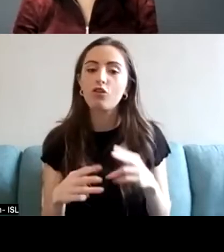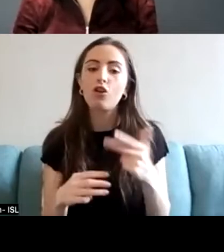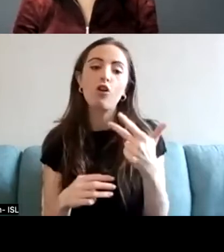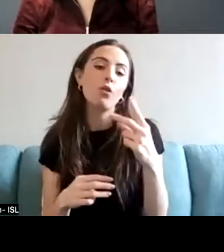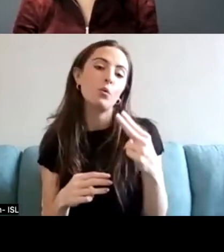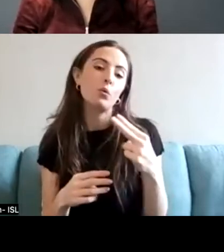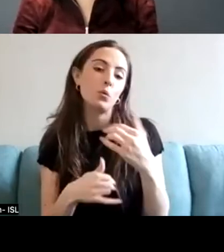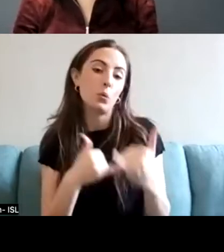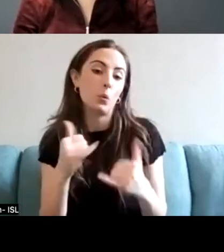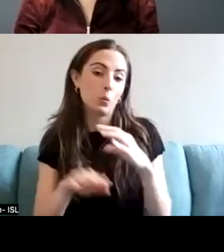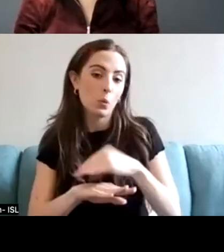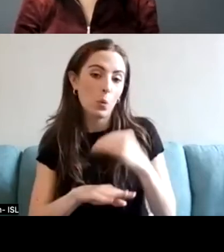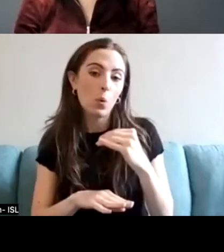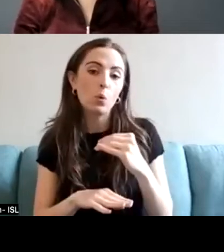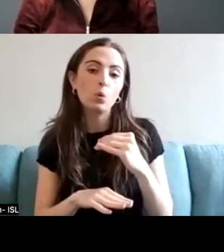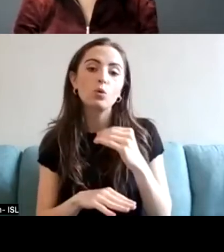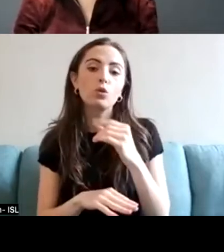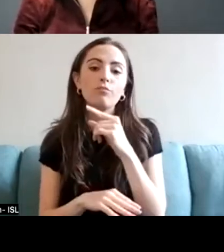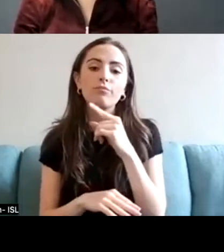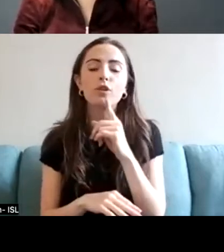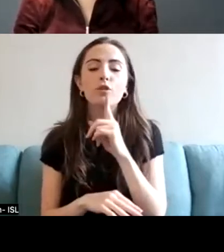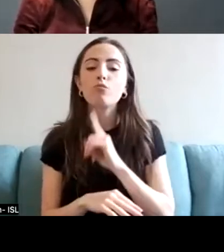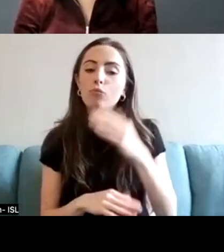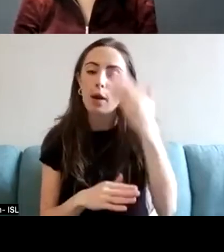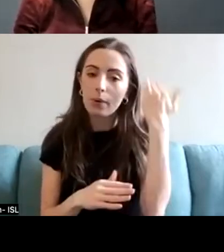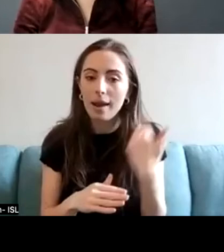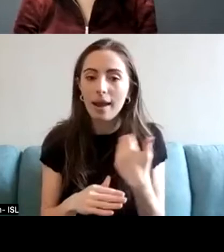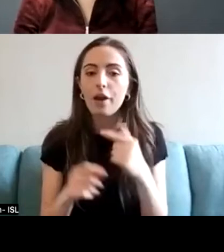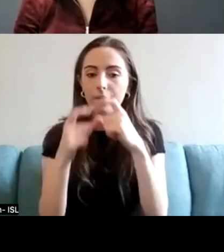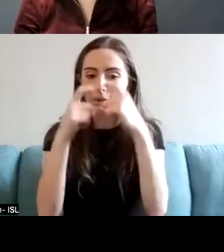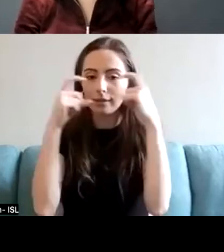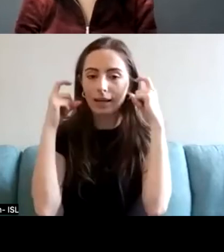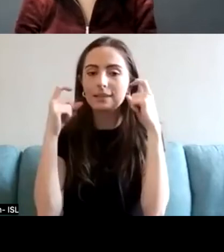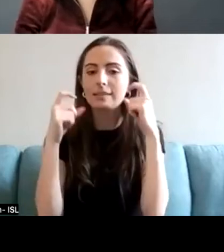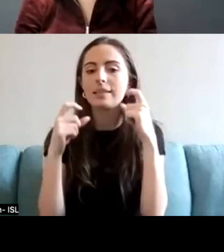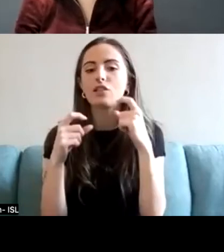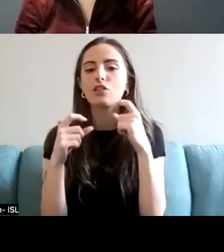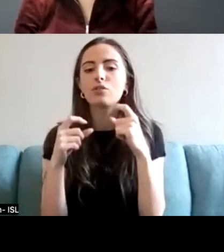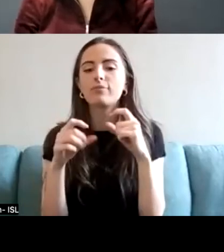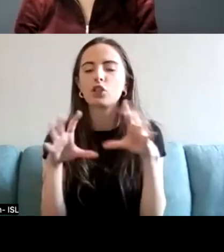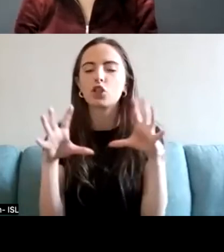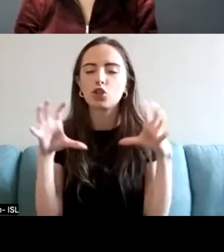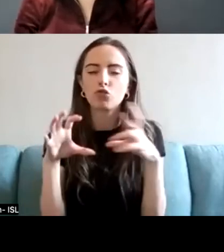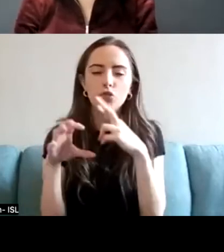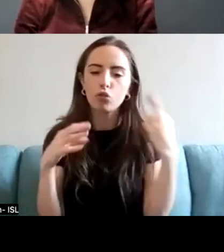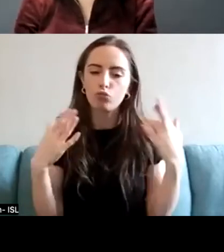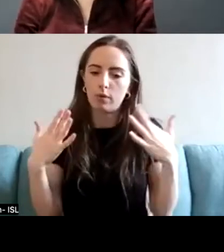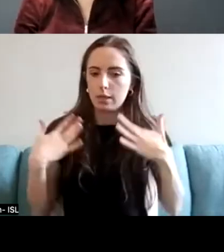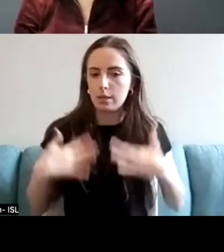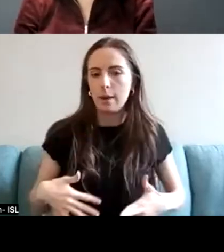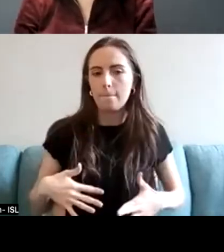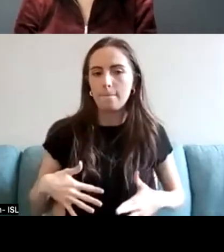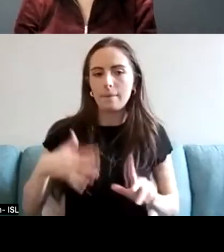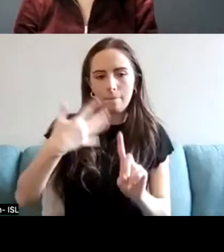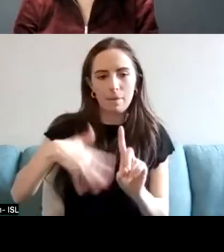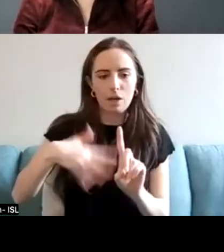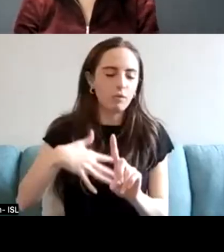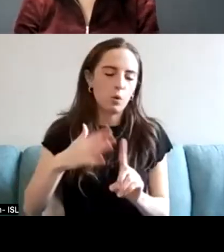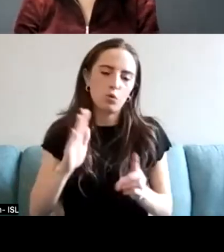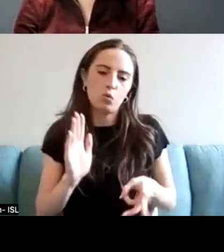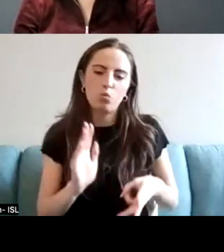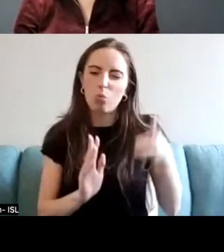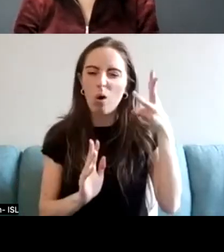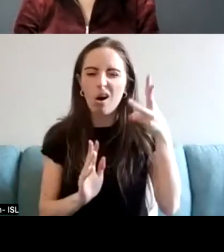old. I have brown hair, glasses. I'm wearing like a dark red top, and behind me, there's a wall behind me that is